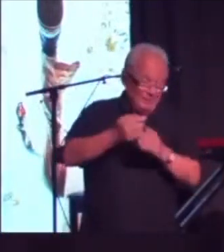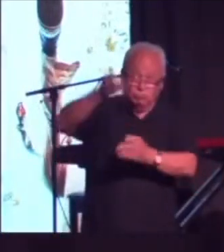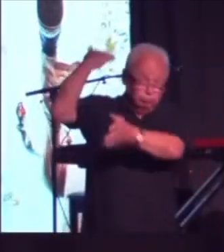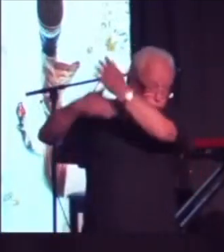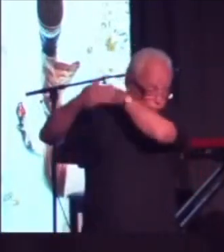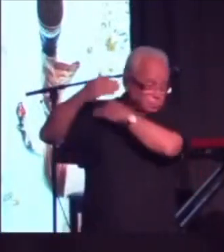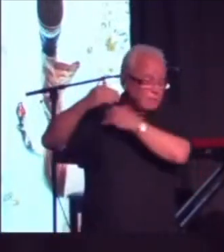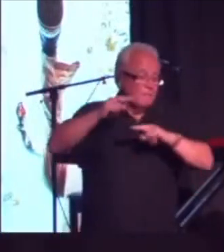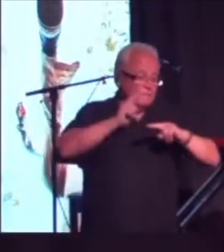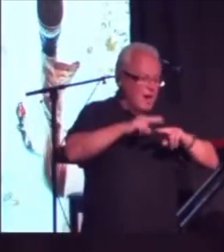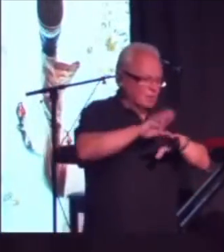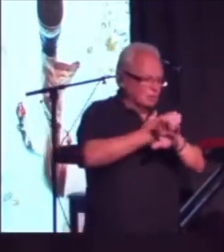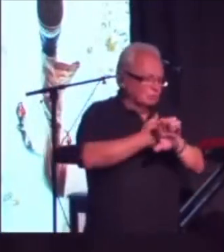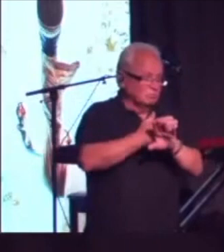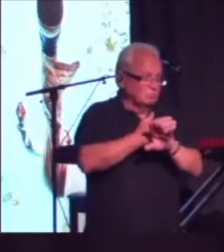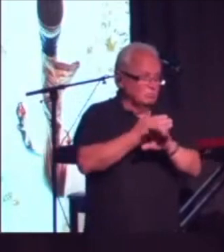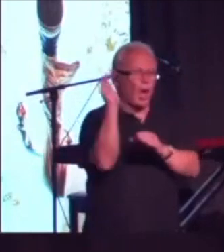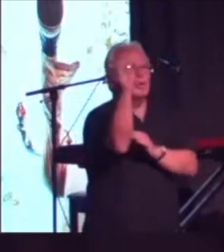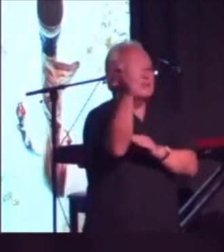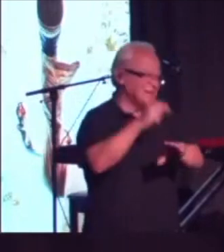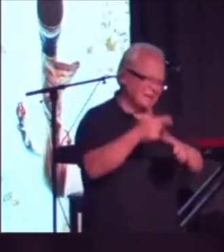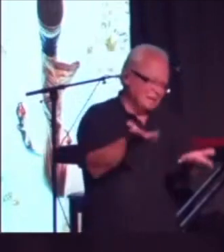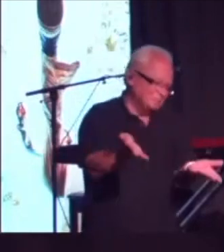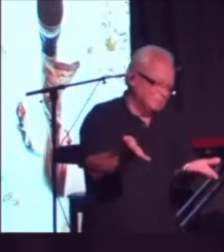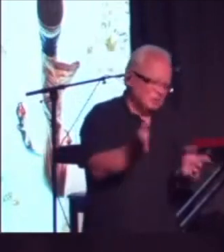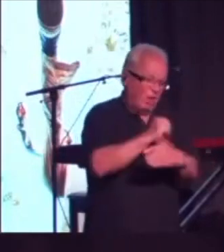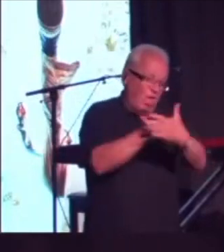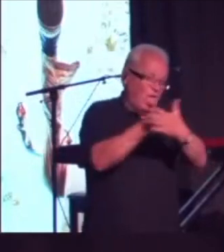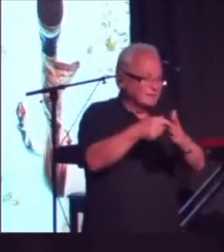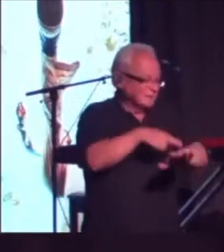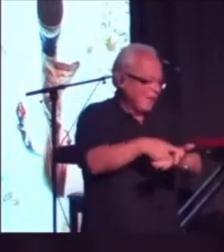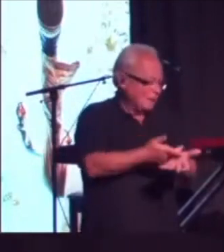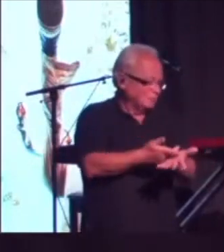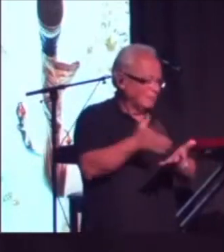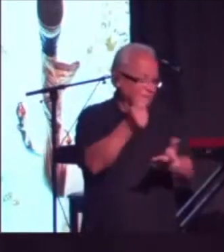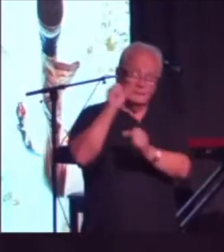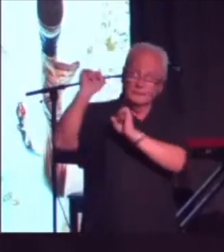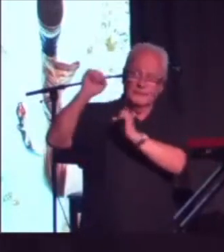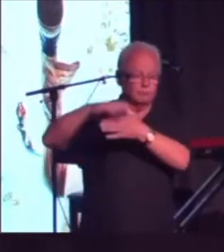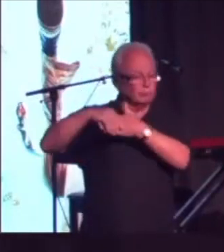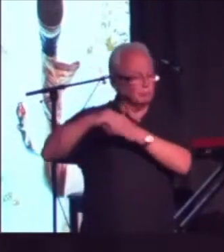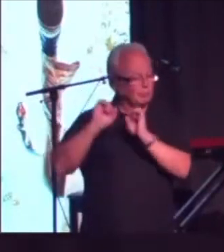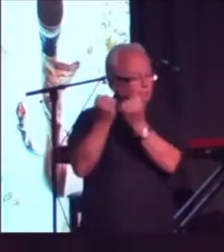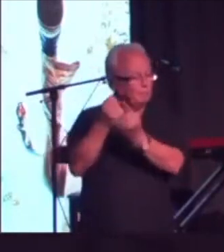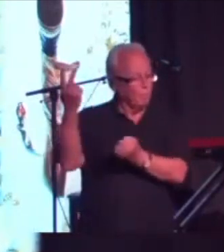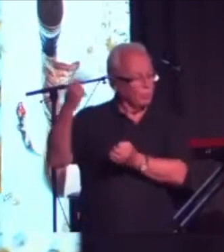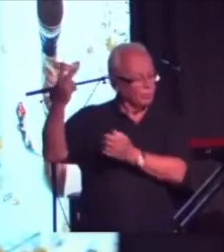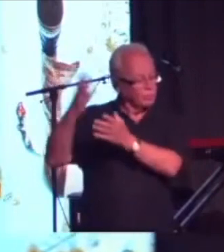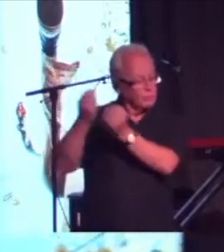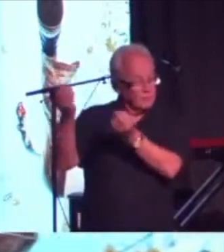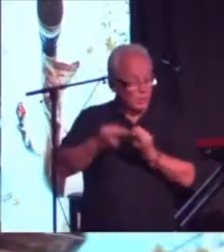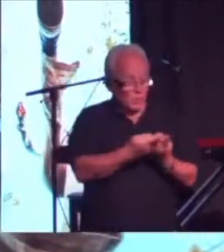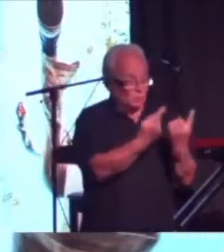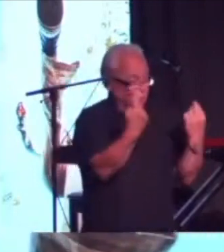existed, or outside of time, they've existed bound in friendship love. And because, friends, we are made in God's image, we